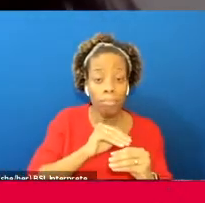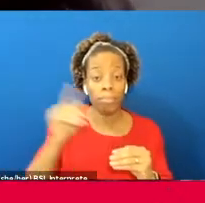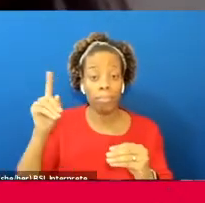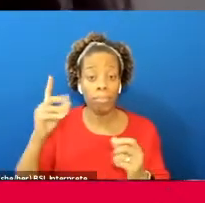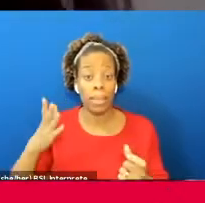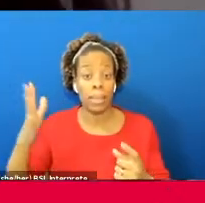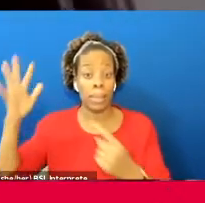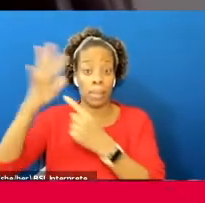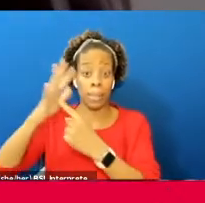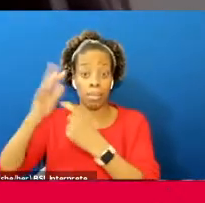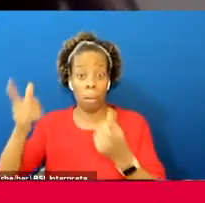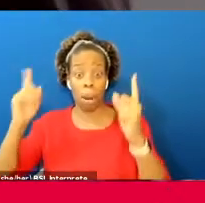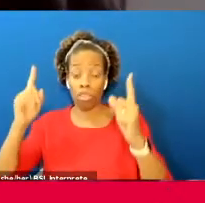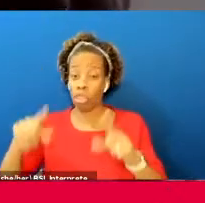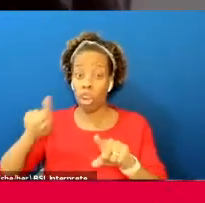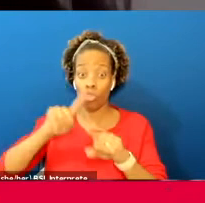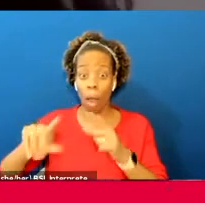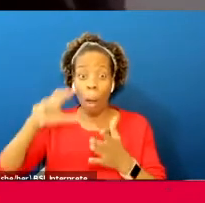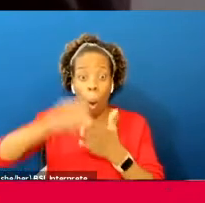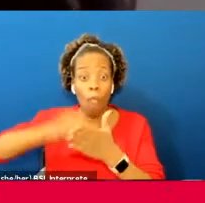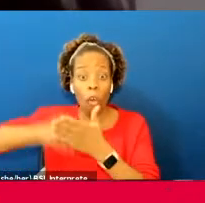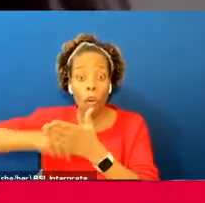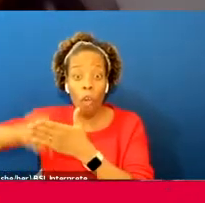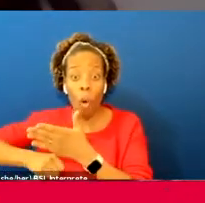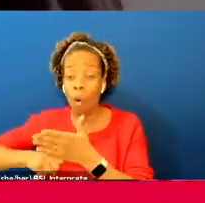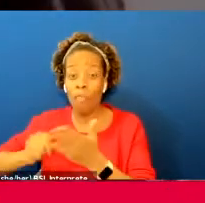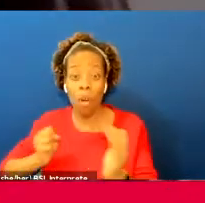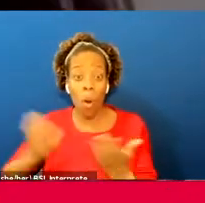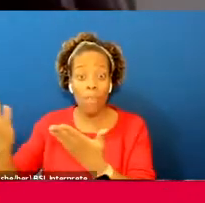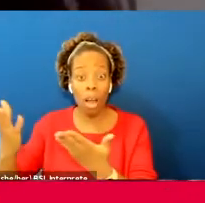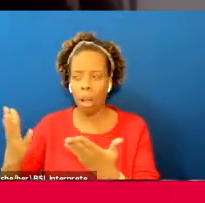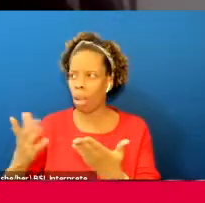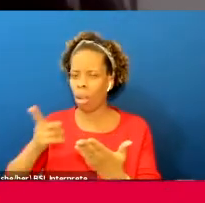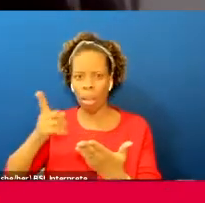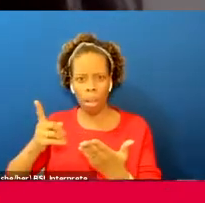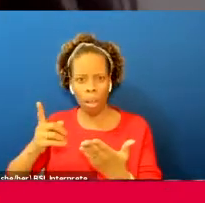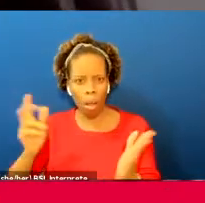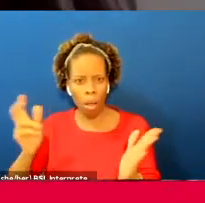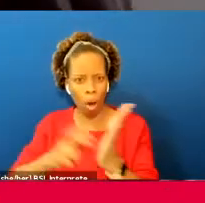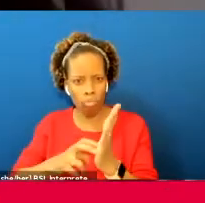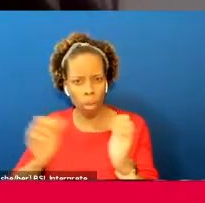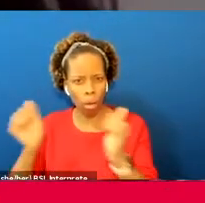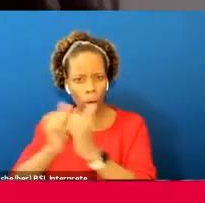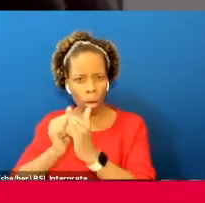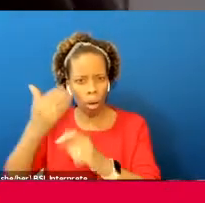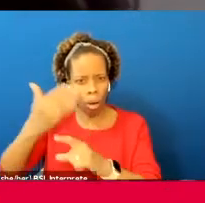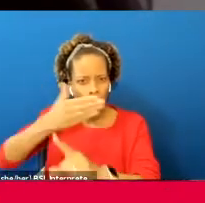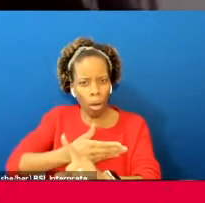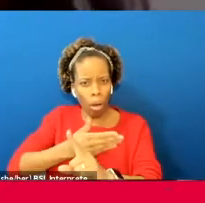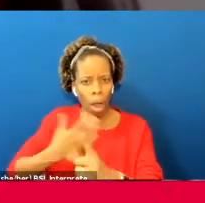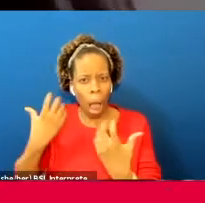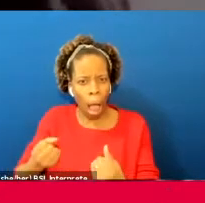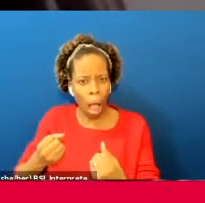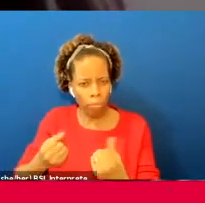to completely strip these scholarships without telling anybody, which was also violating the contract that they'd made with the previous occupiers.